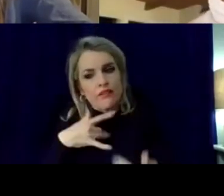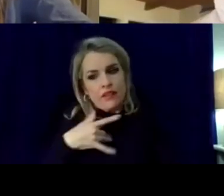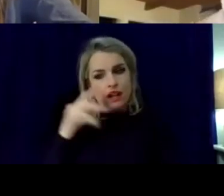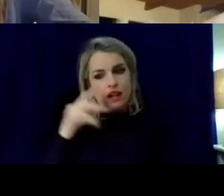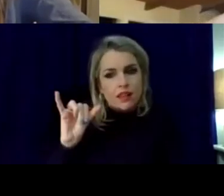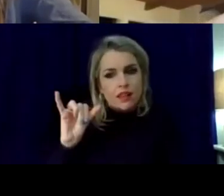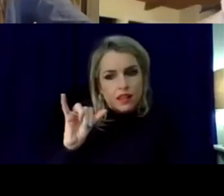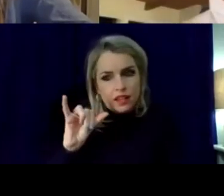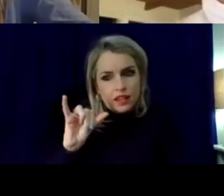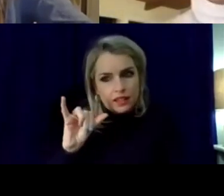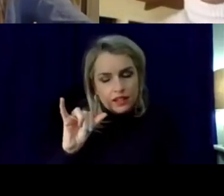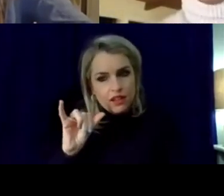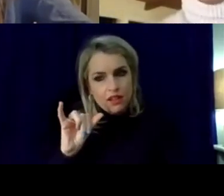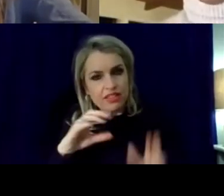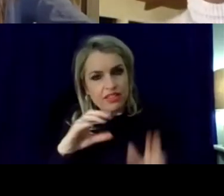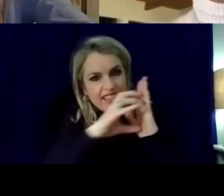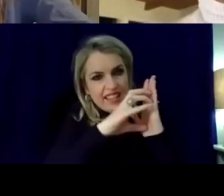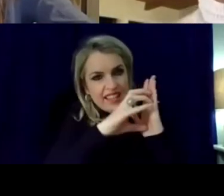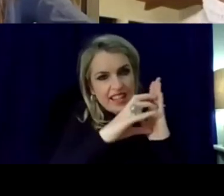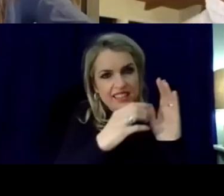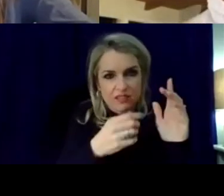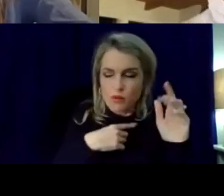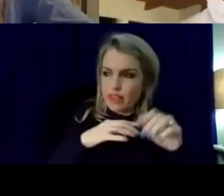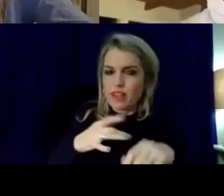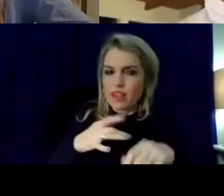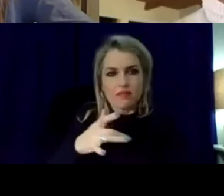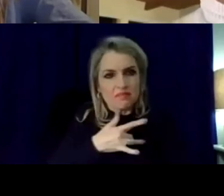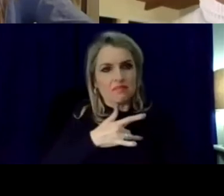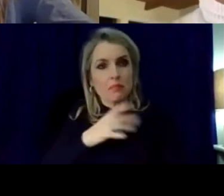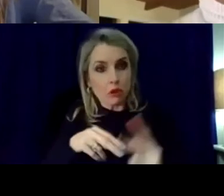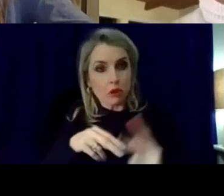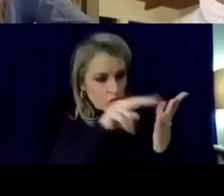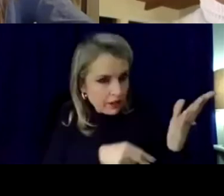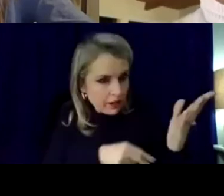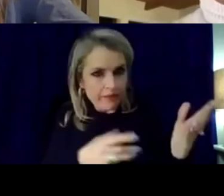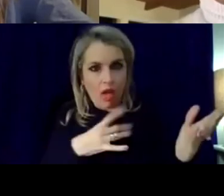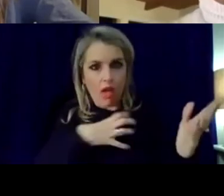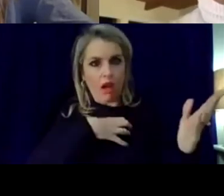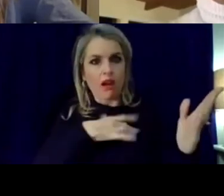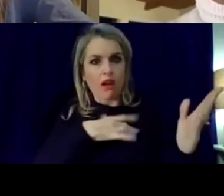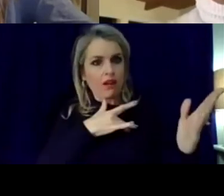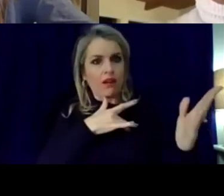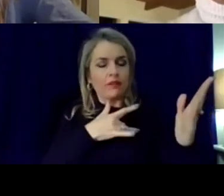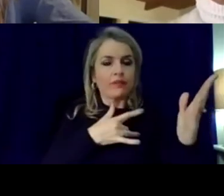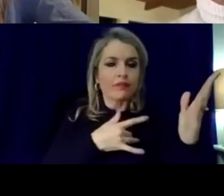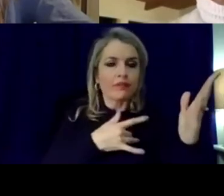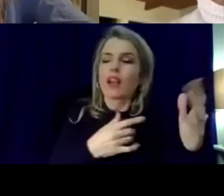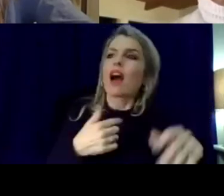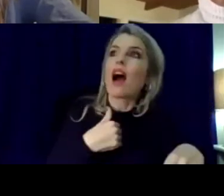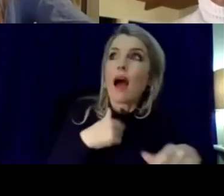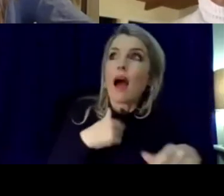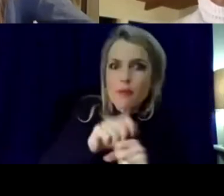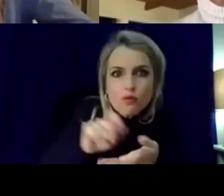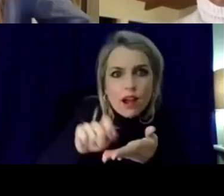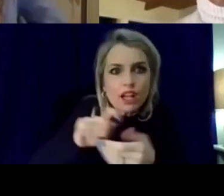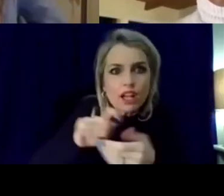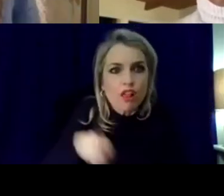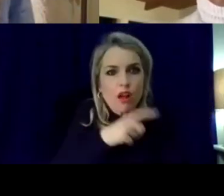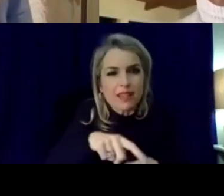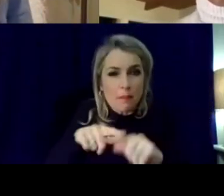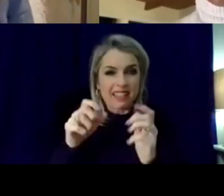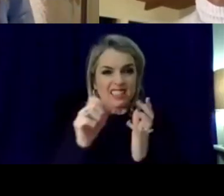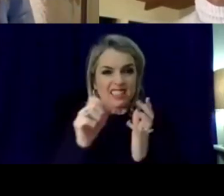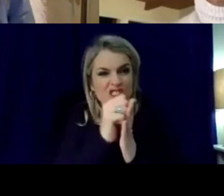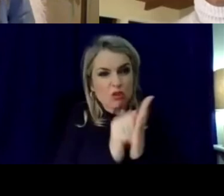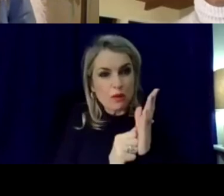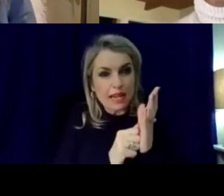to feel like the text, you know, affected somebody. I like have not been, I've been writing a long time, but screenplay is like kind of a